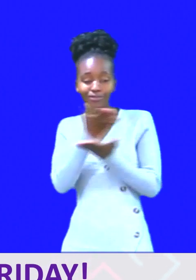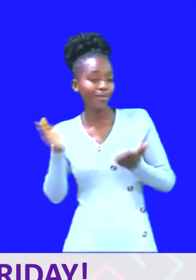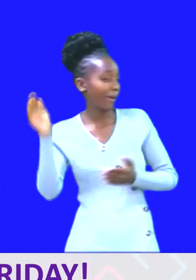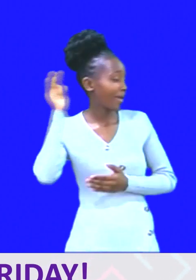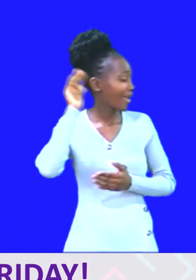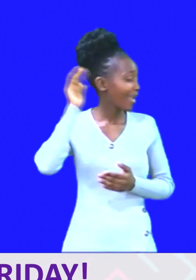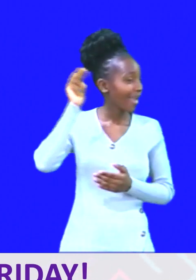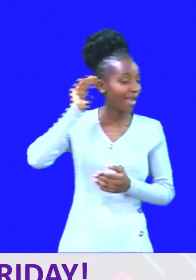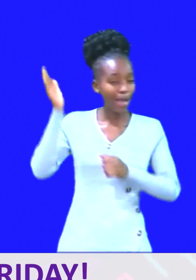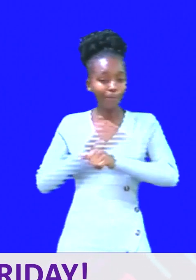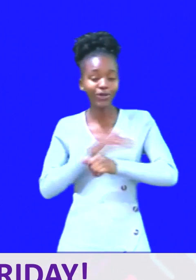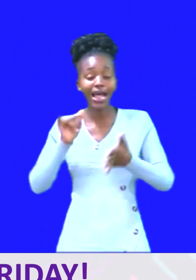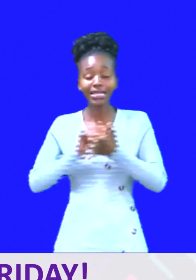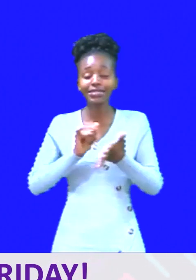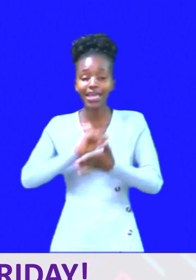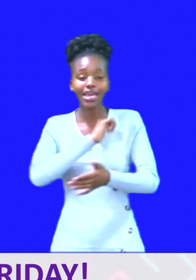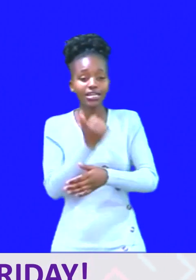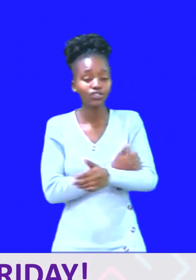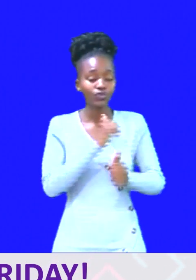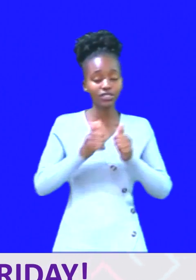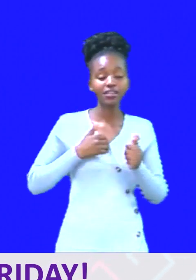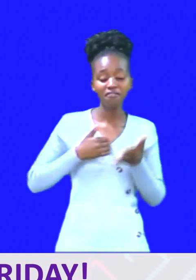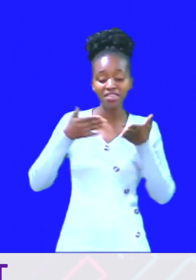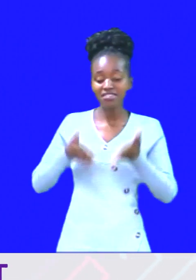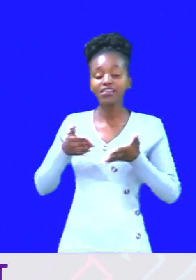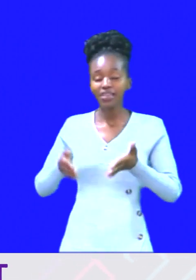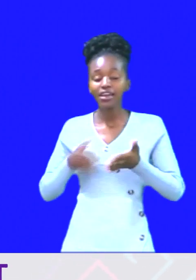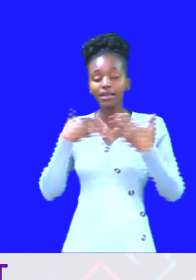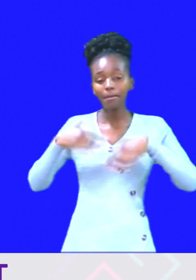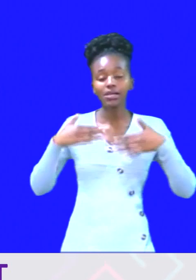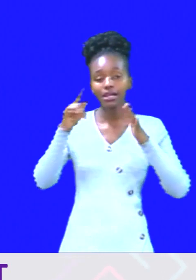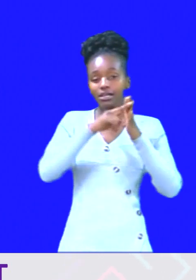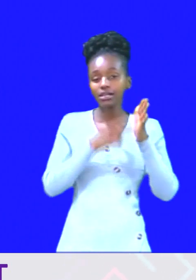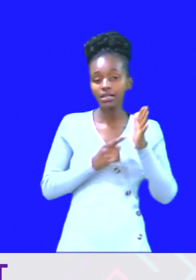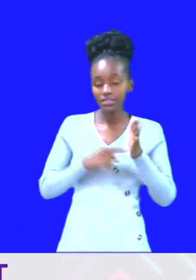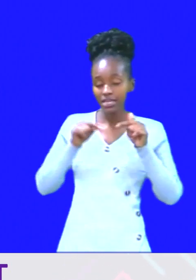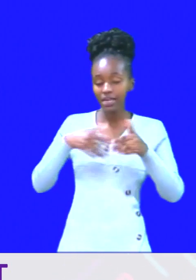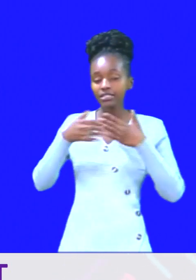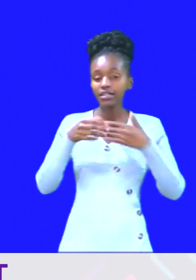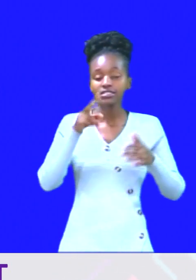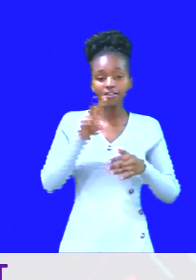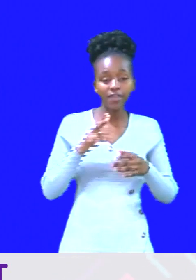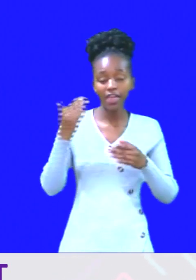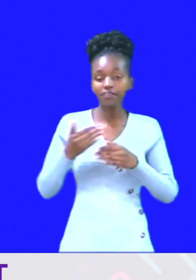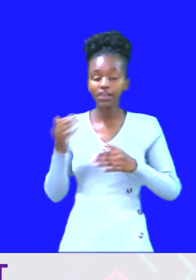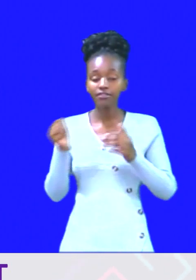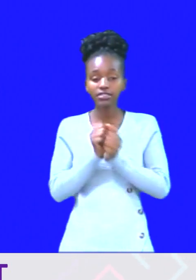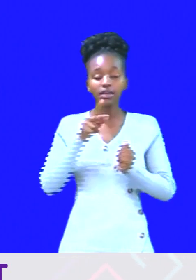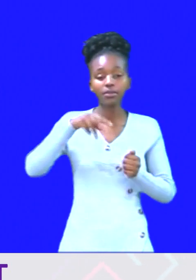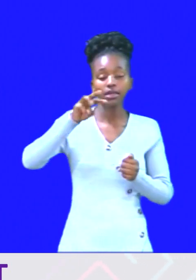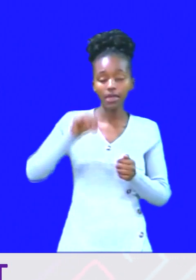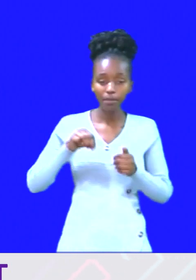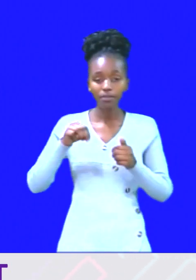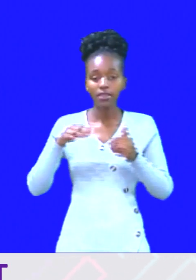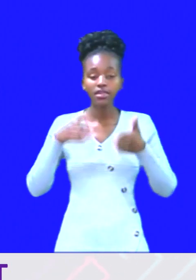That's the energy we bring in here in Playlist every Friday. Tupata at 10 PM. Me, your girl Flavour Shee